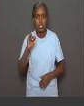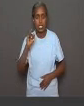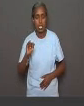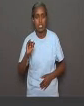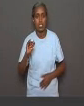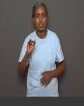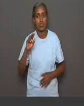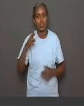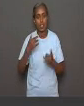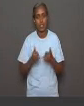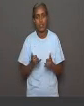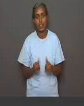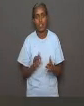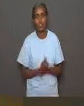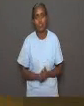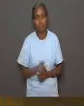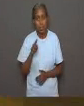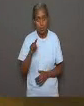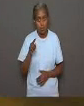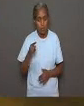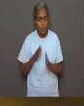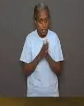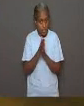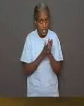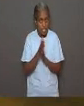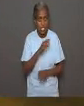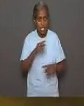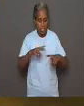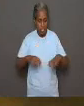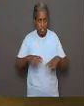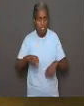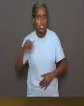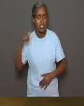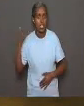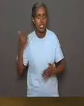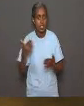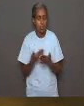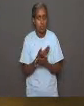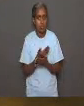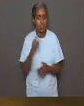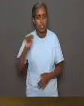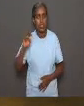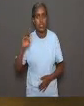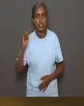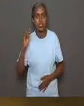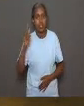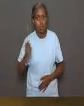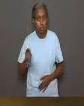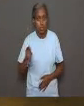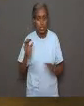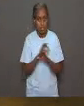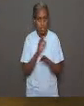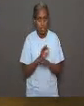of refraction. You may be interested in researching other uses of trigonometric